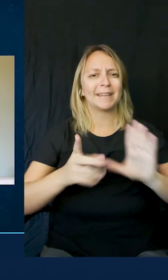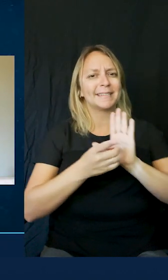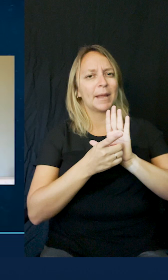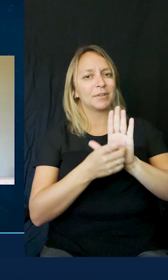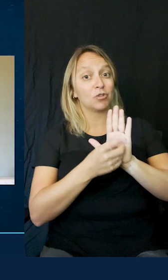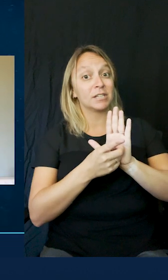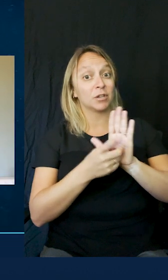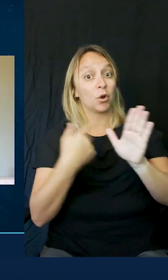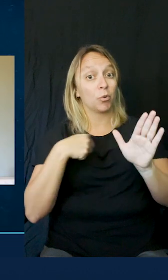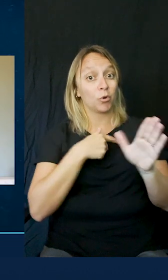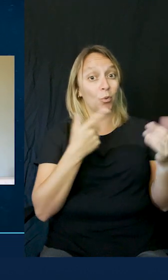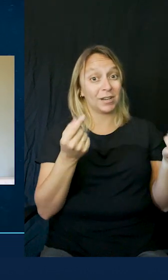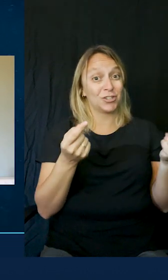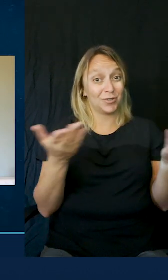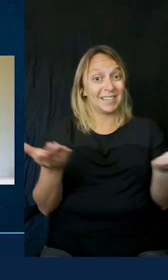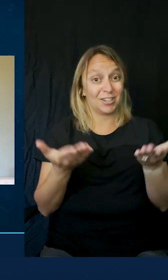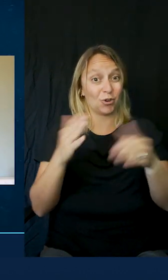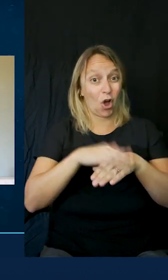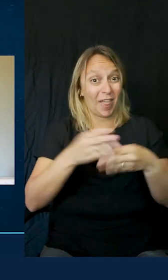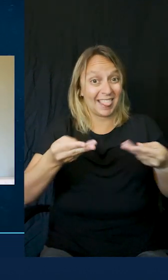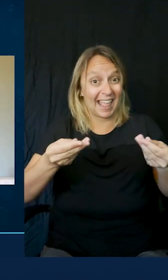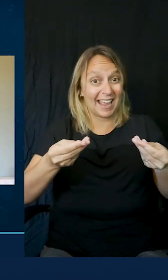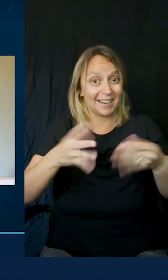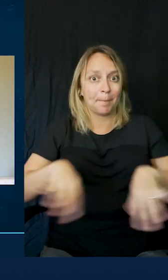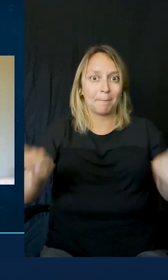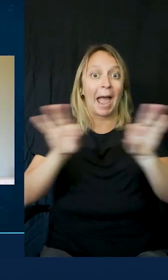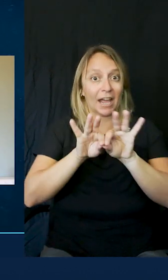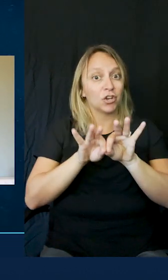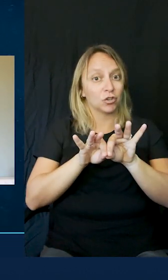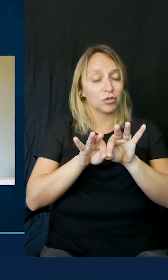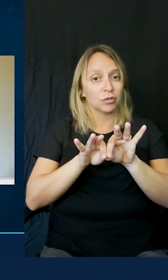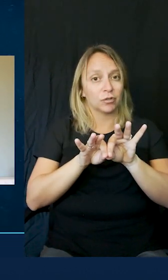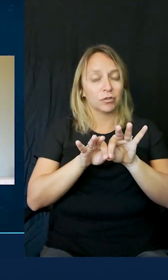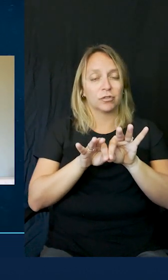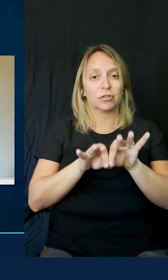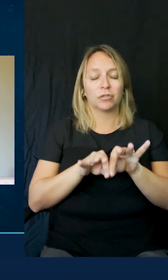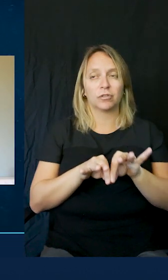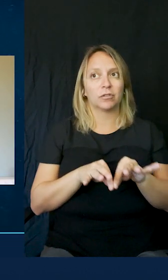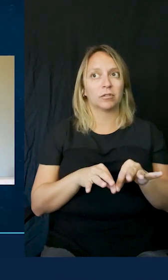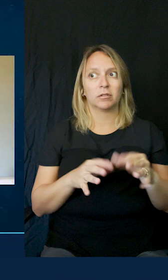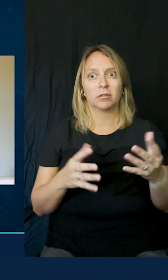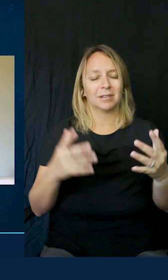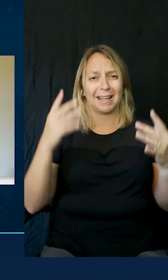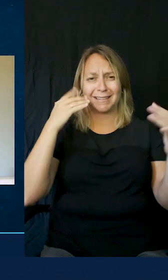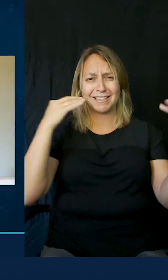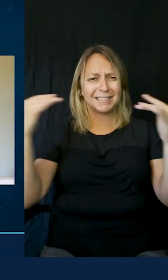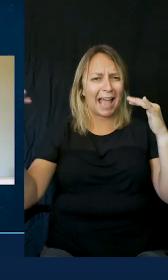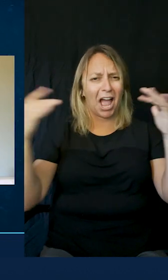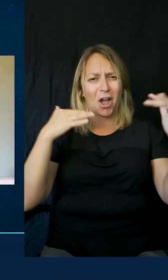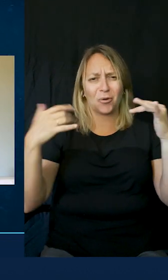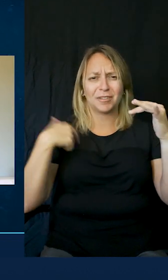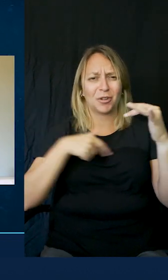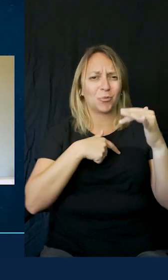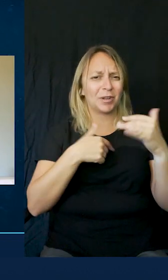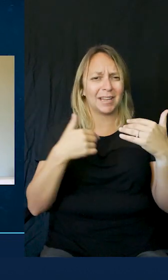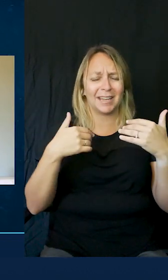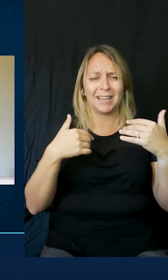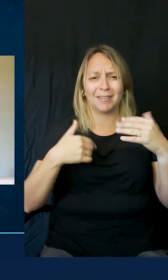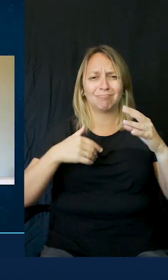what we do on land matters, even if it doesn't touch the side. Like the sound that we're creating